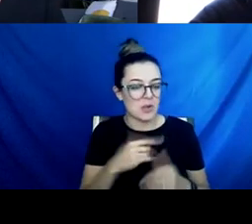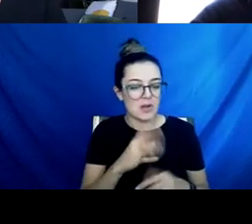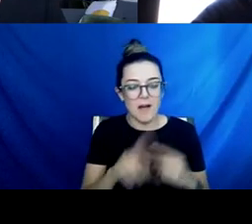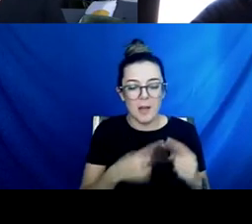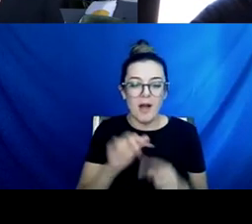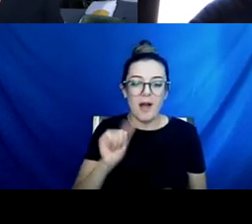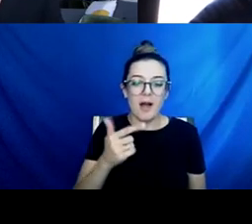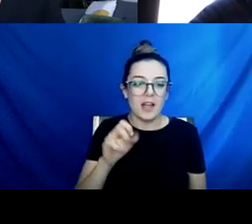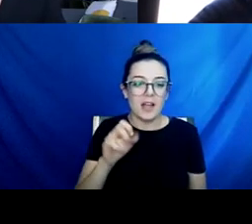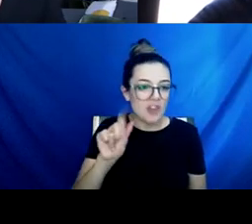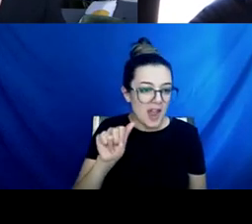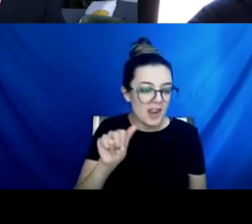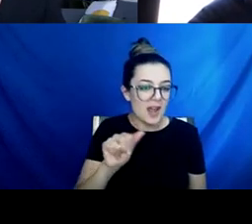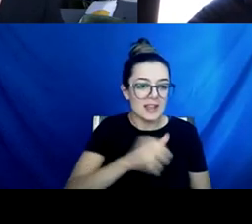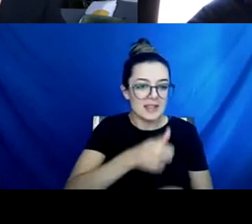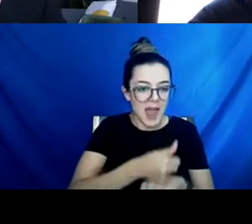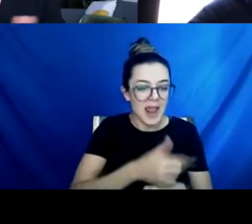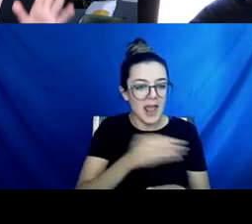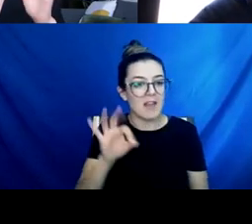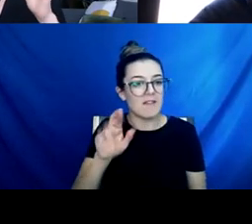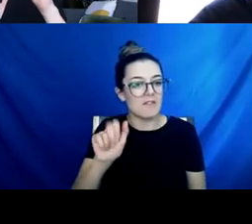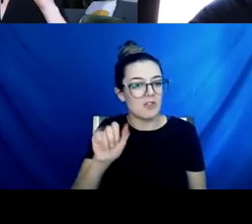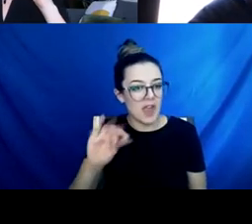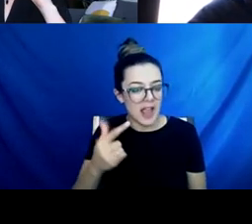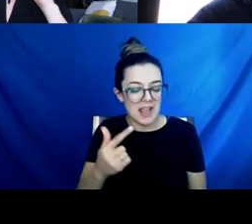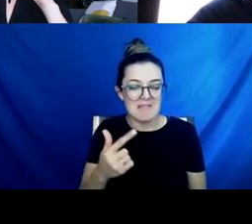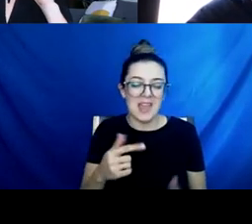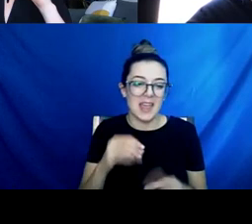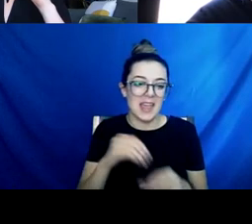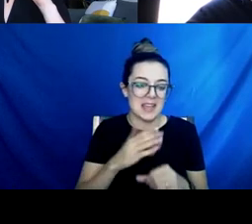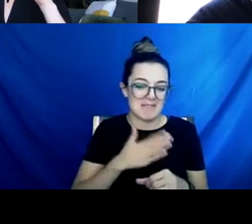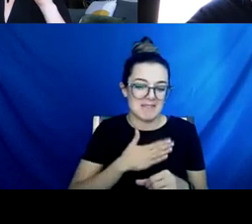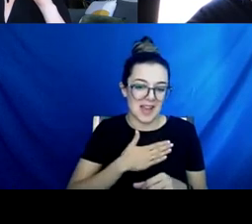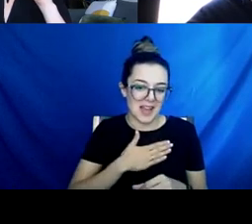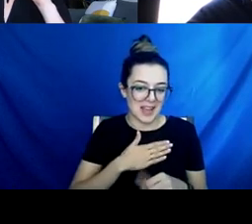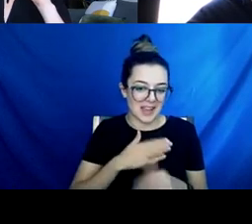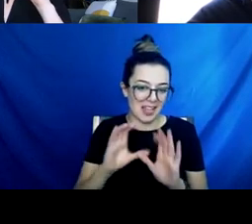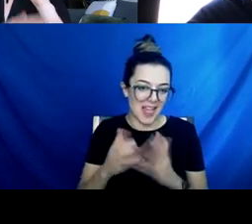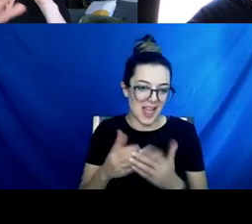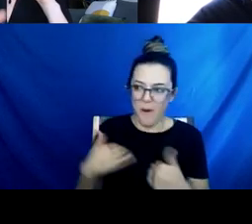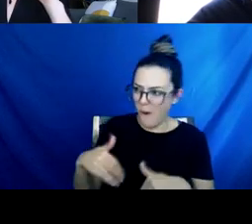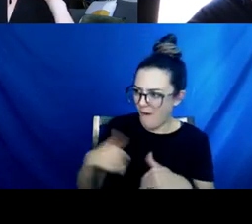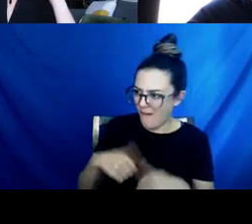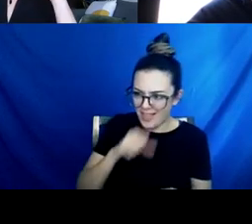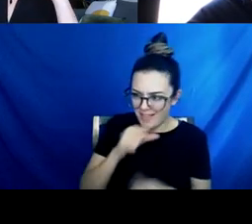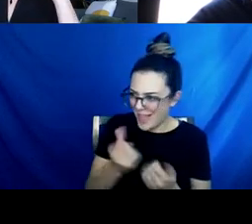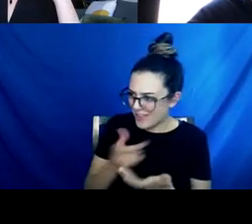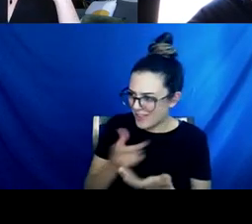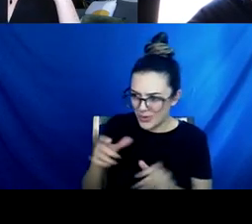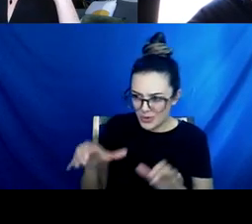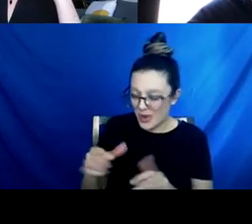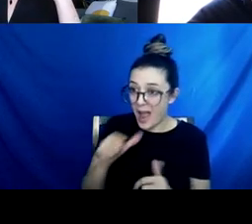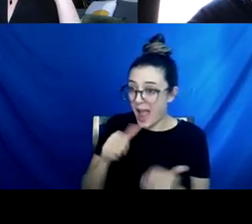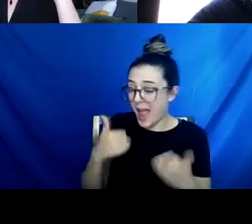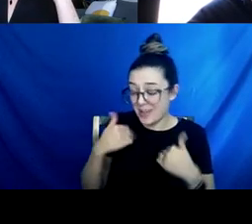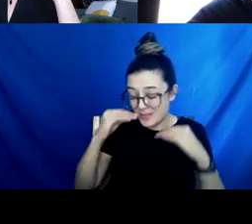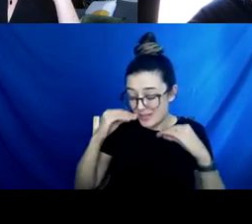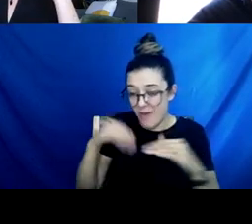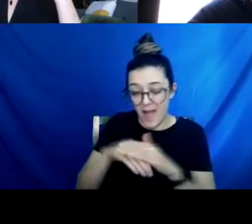deal out of things that weren't important as opposed to focusing on what was important. So now I actually think it's a challenge to the media